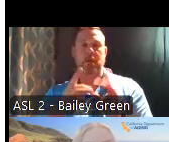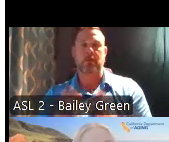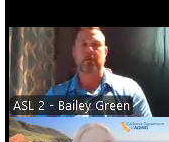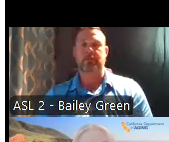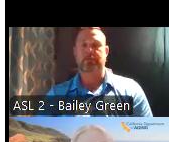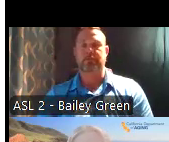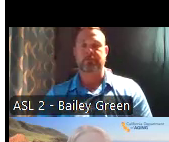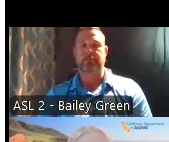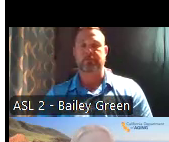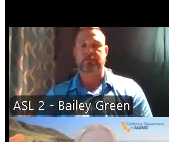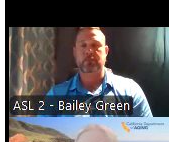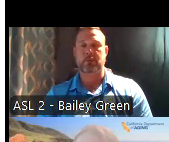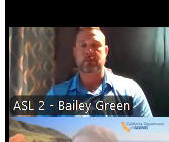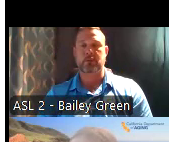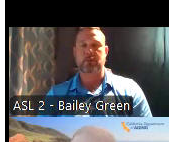time.